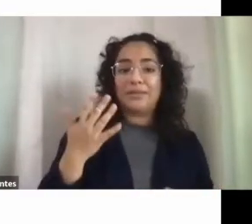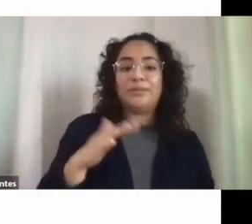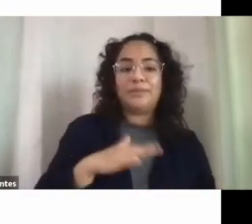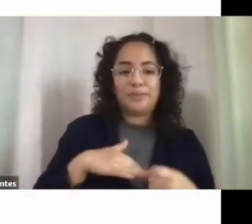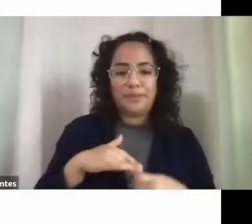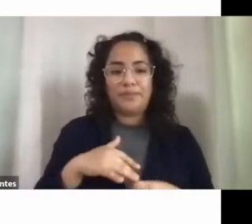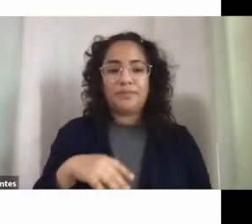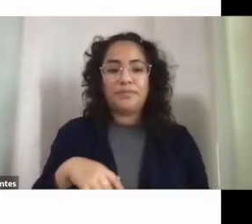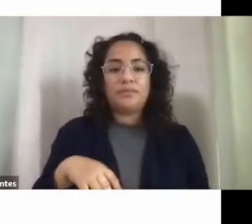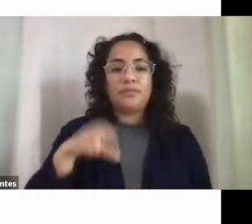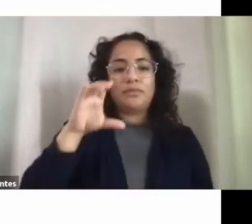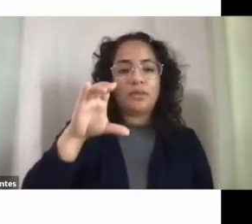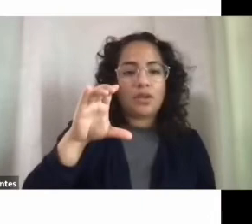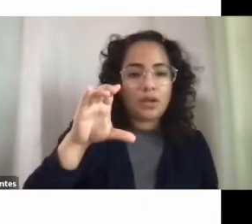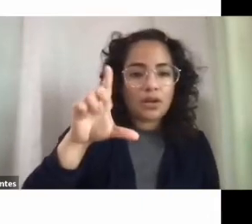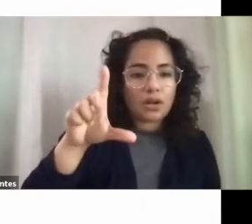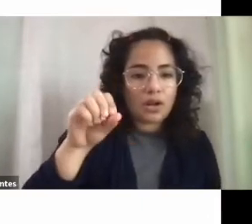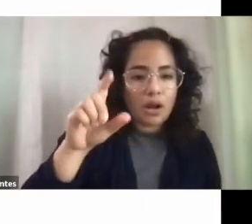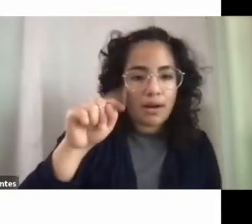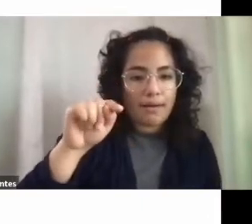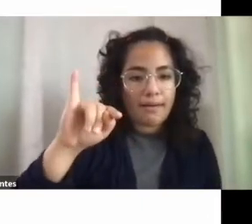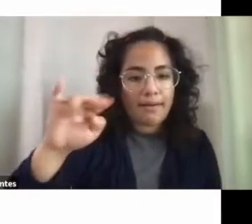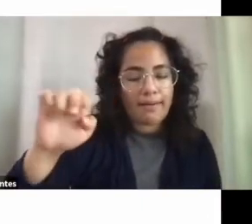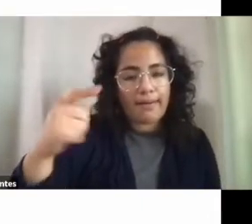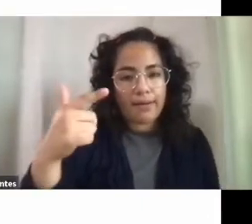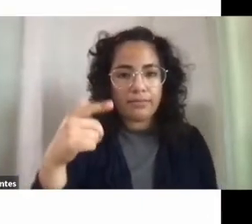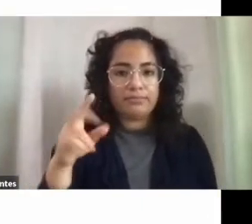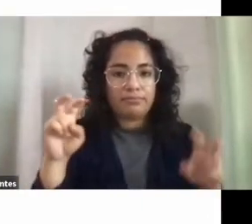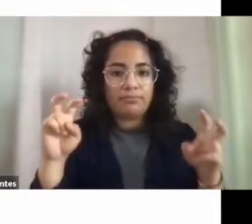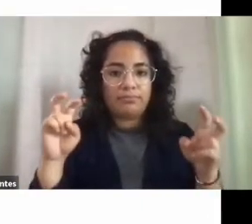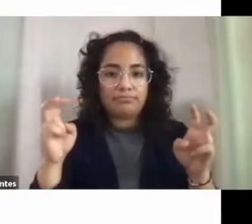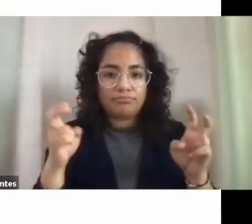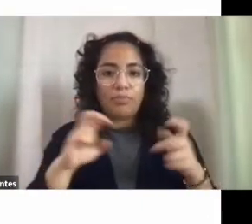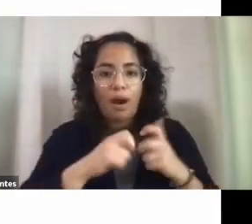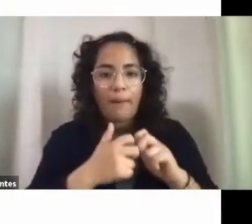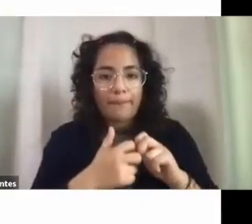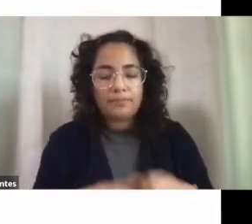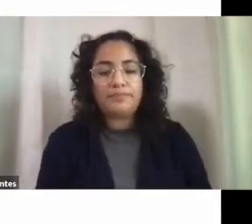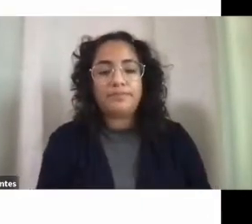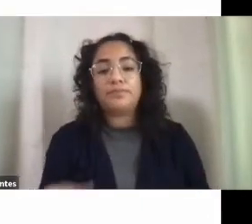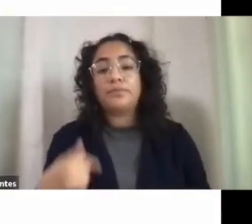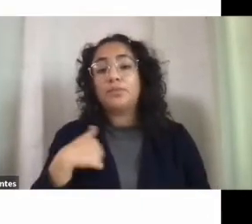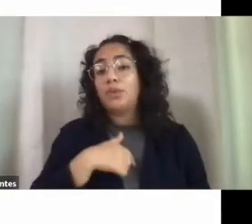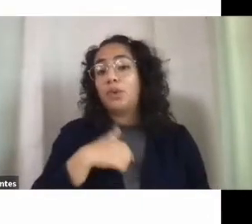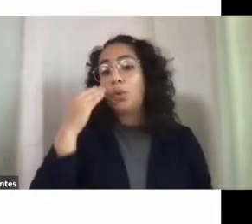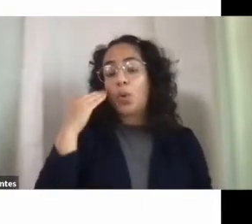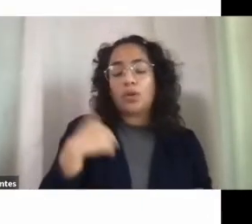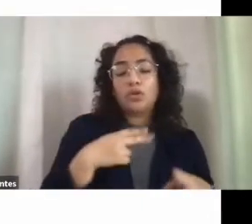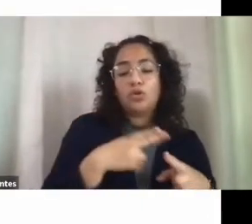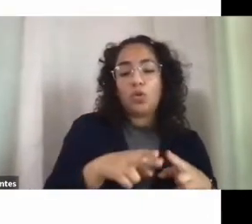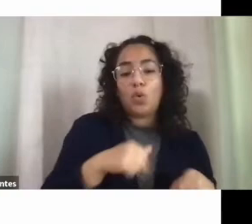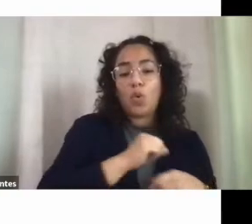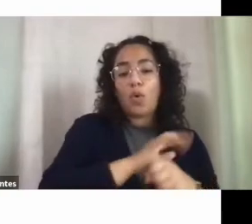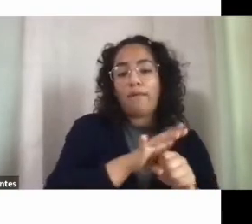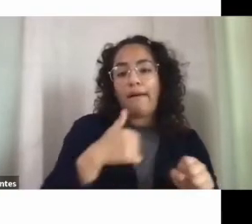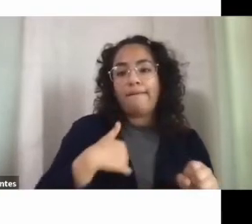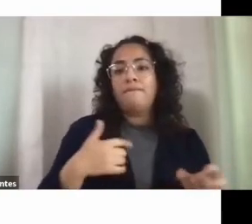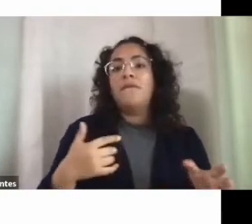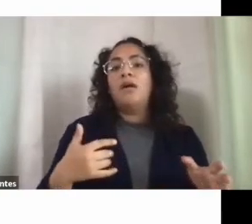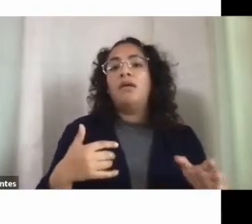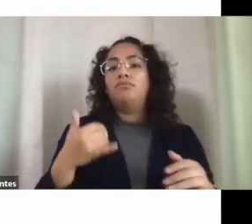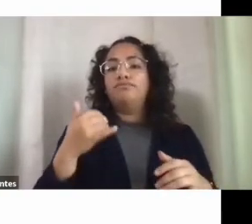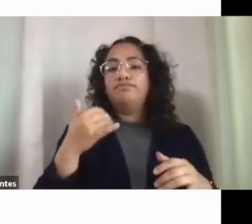There's a lot of attention on this recently. We know that acute COVID causes lots of clotting issues in